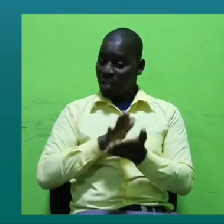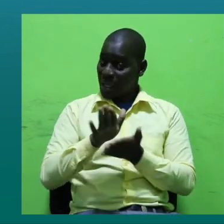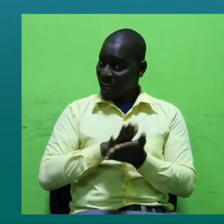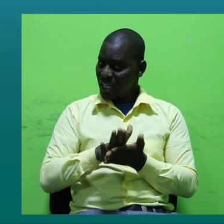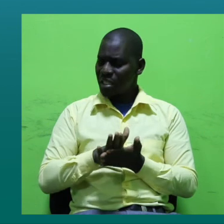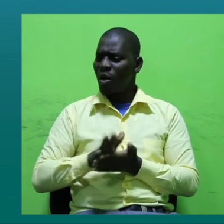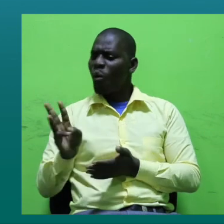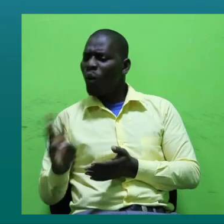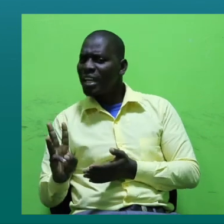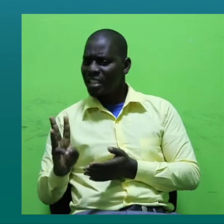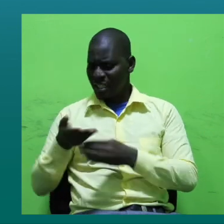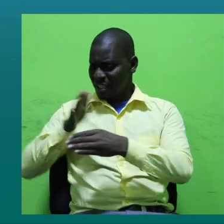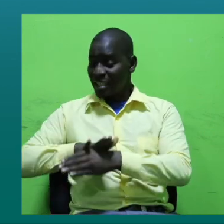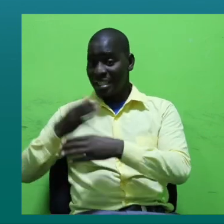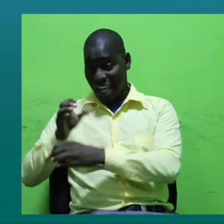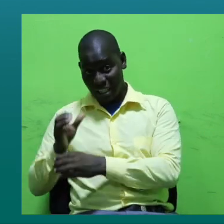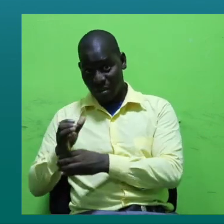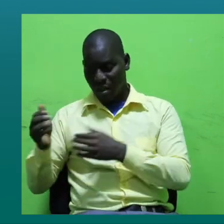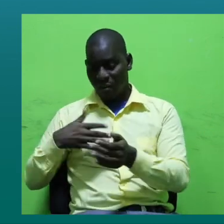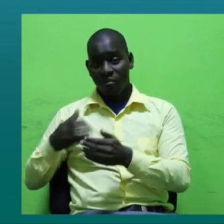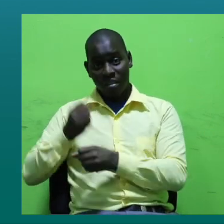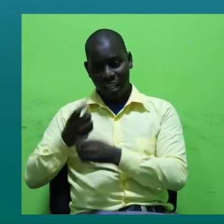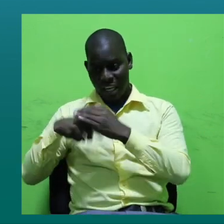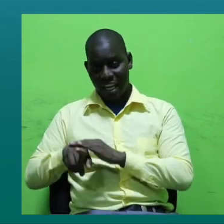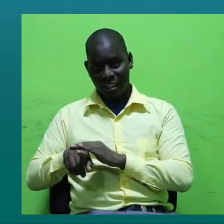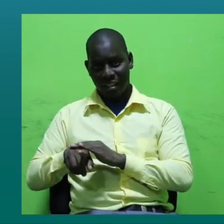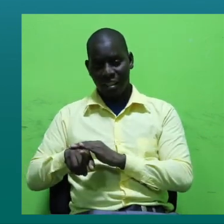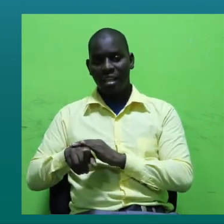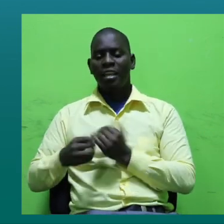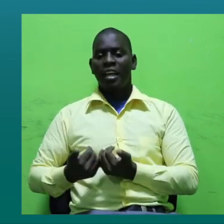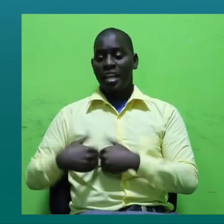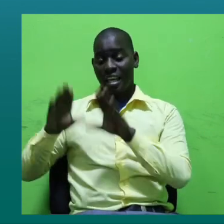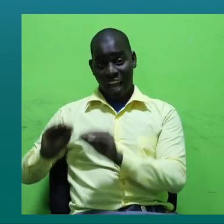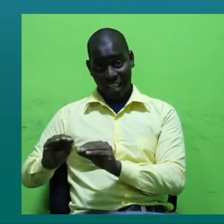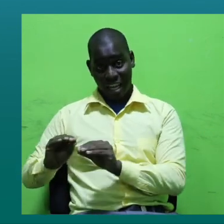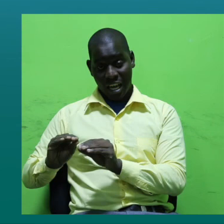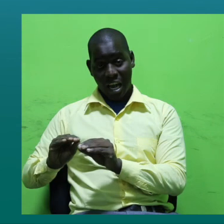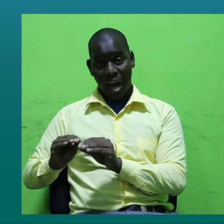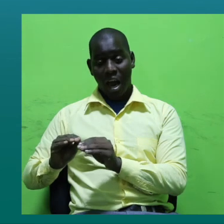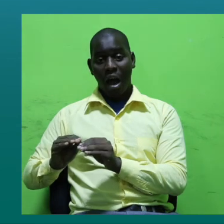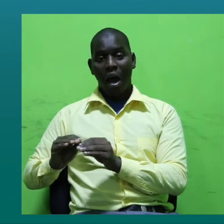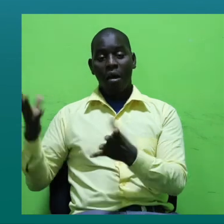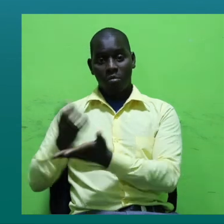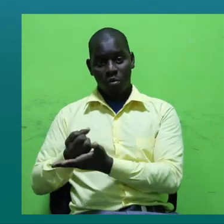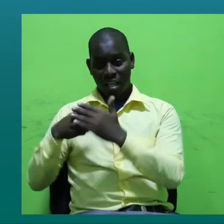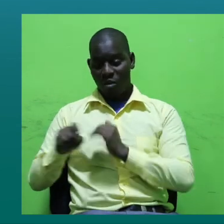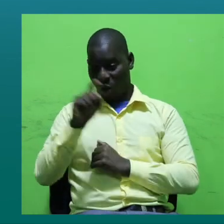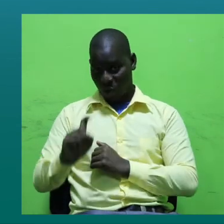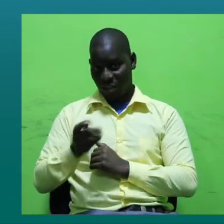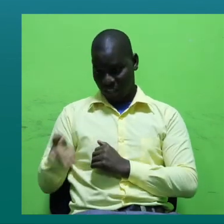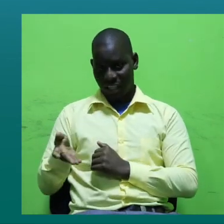inquiry continues by doing research to form a new hypothesis and then conducting experiment to test